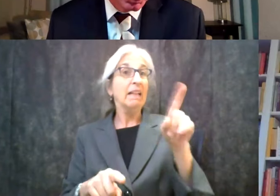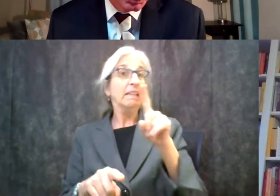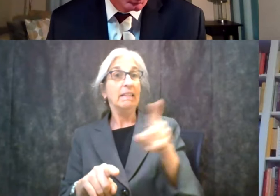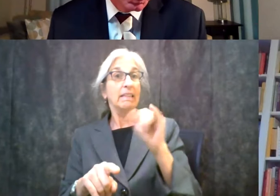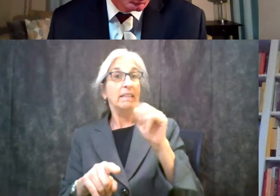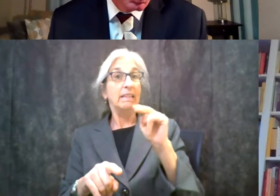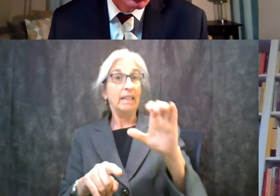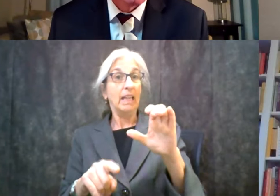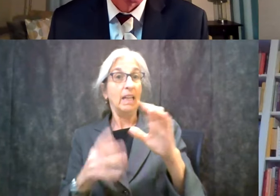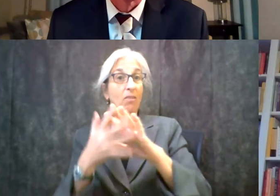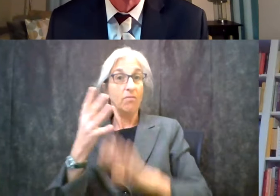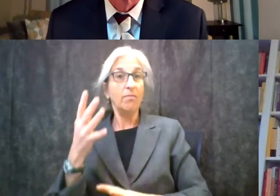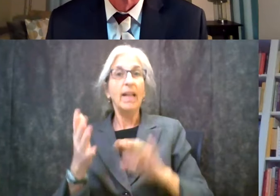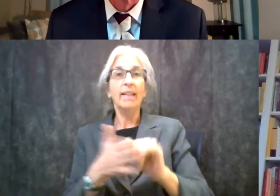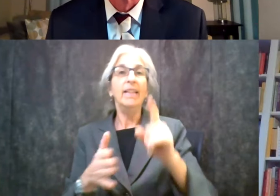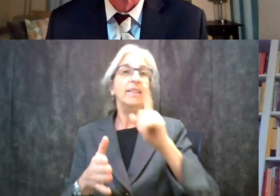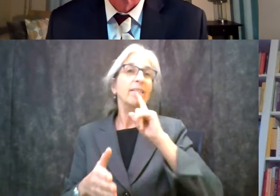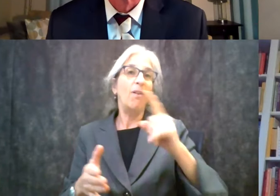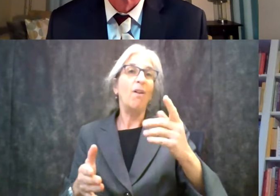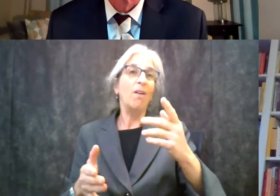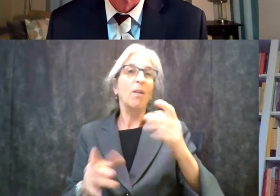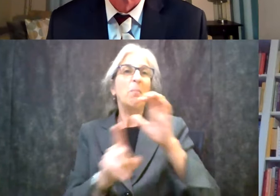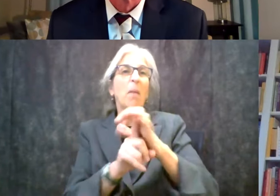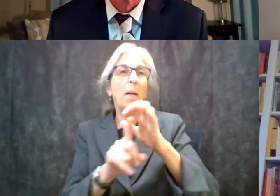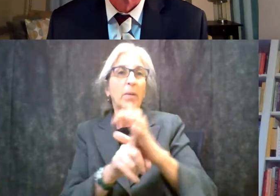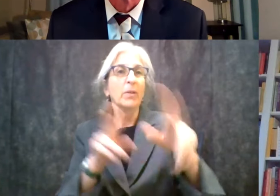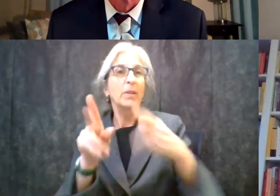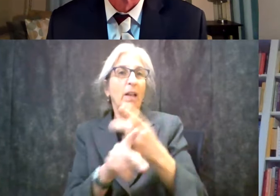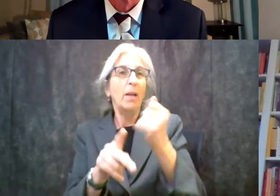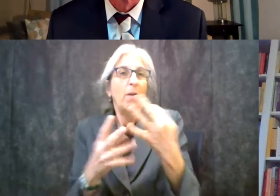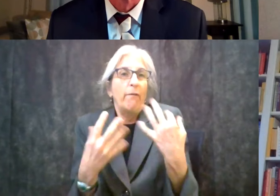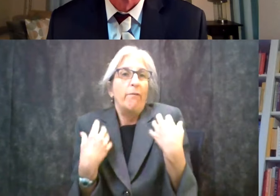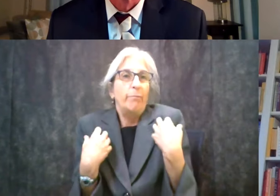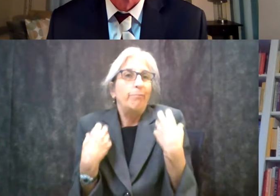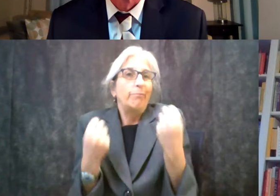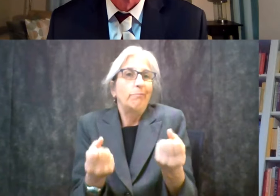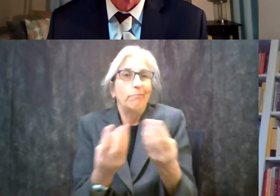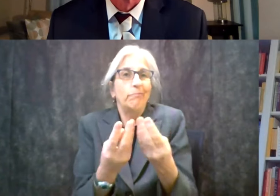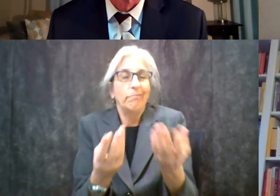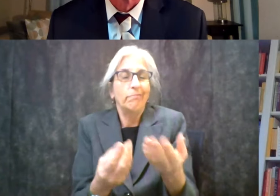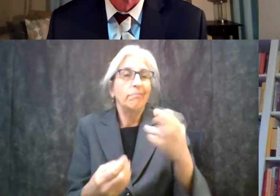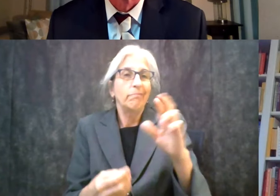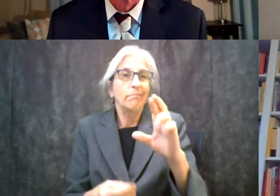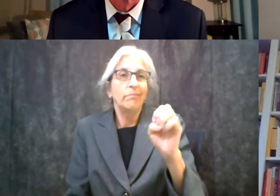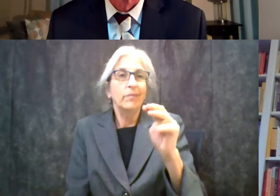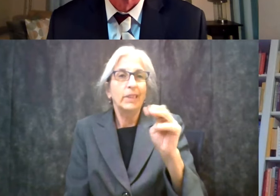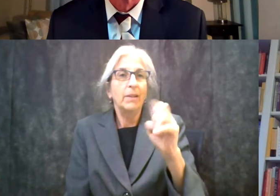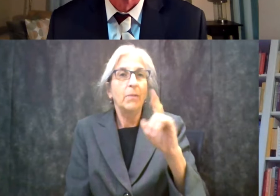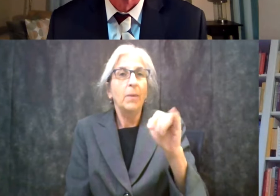forth? These are popular culture kinds of remedies. I'm just asking, is there